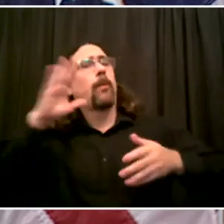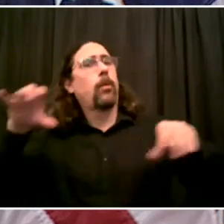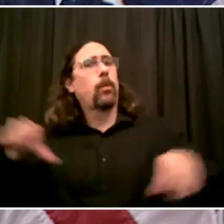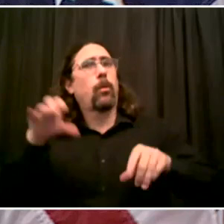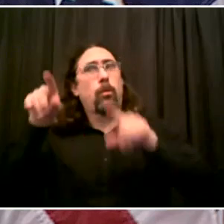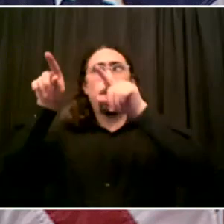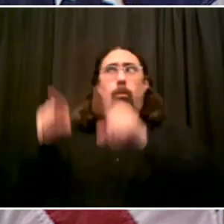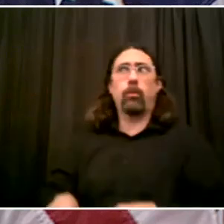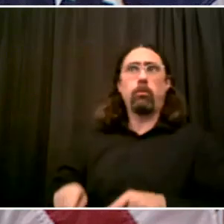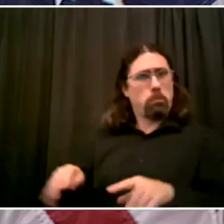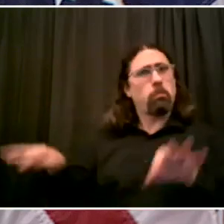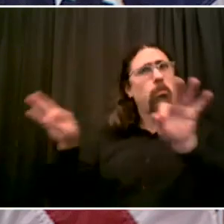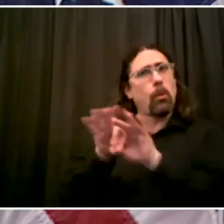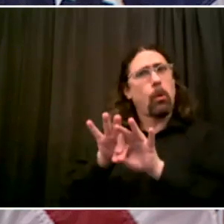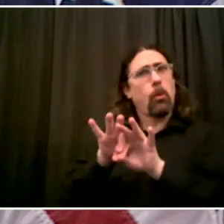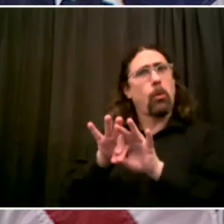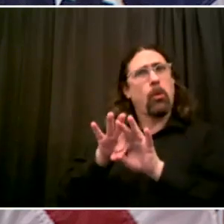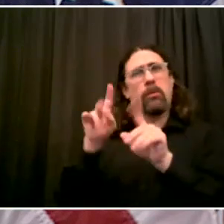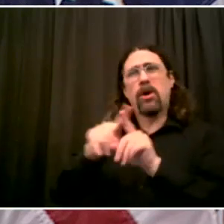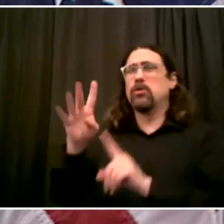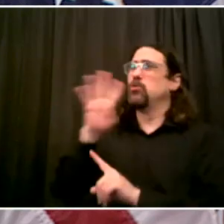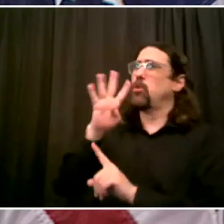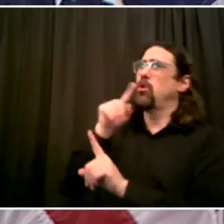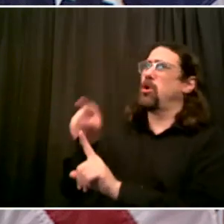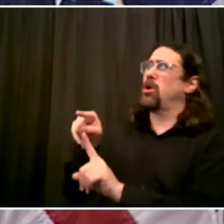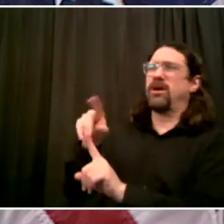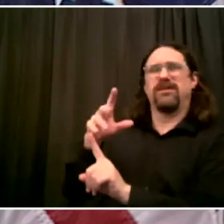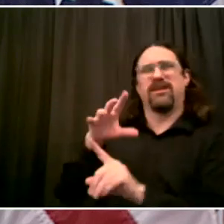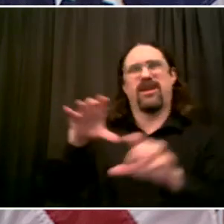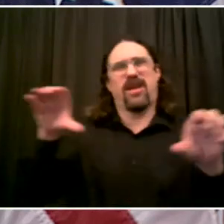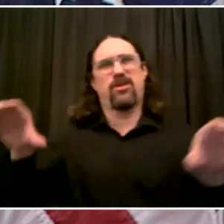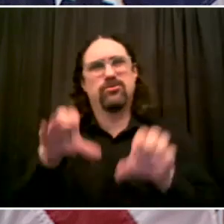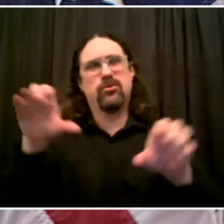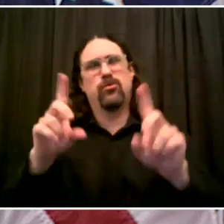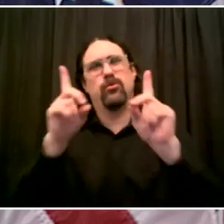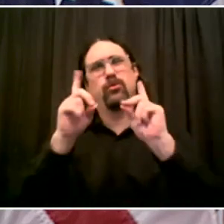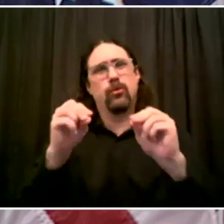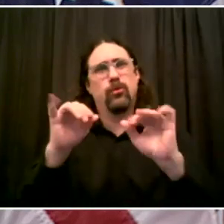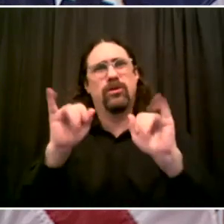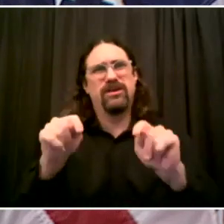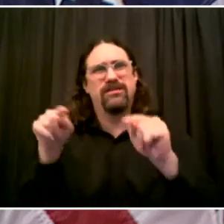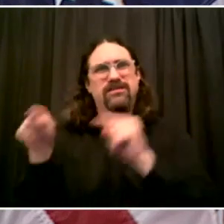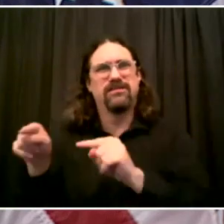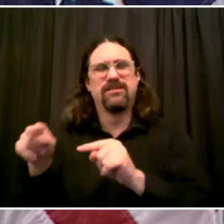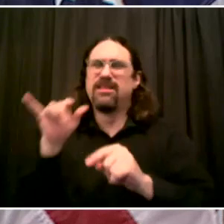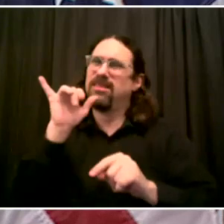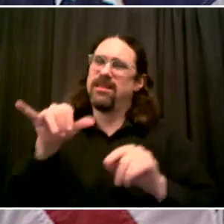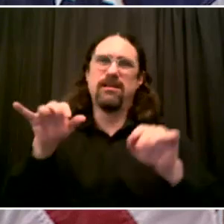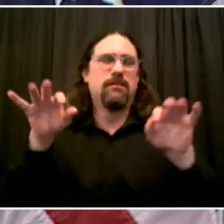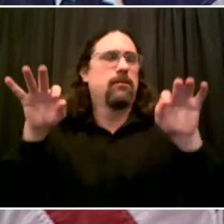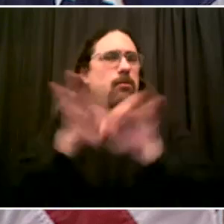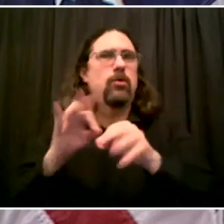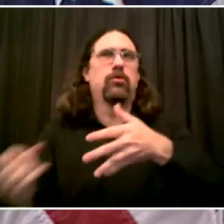let's talk about yesterday, last night, and also what we have to do.